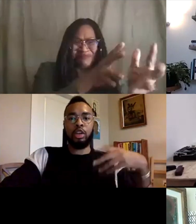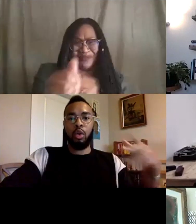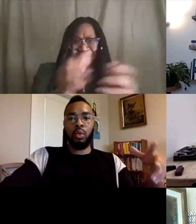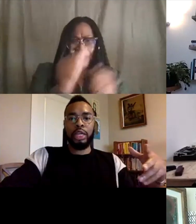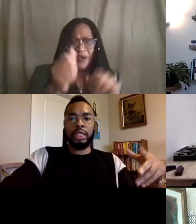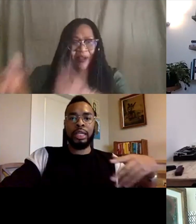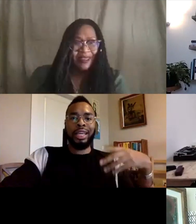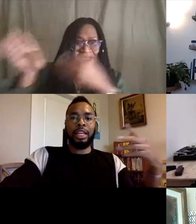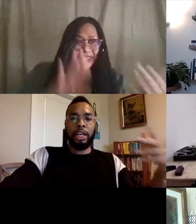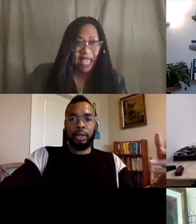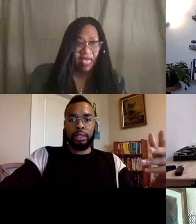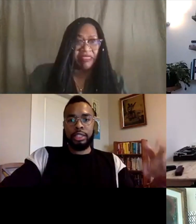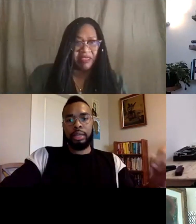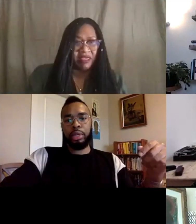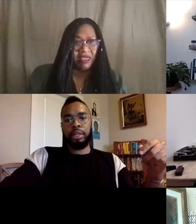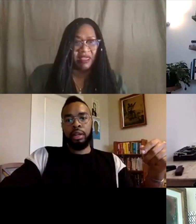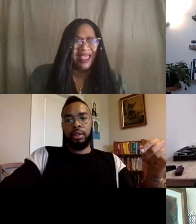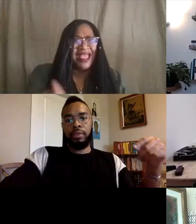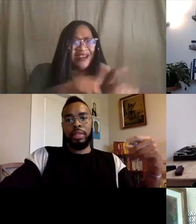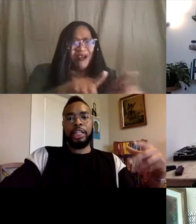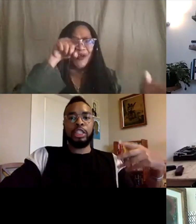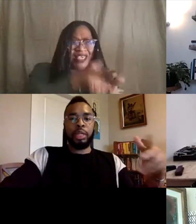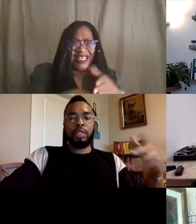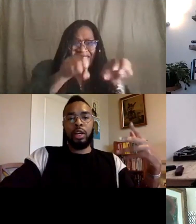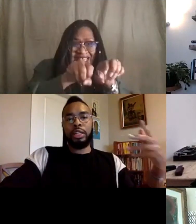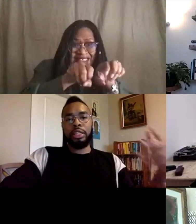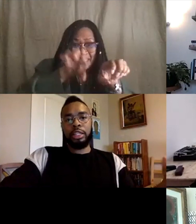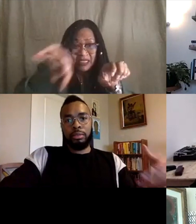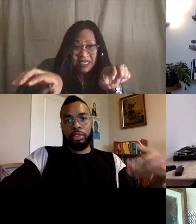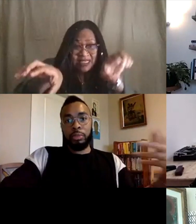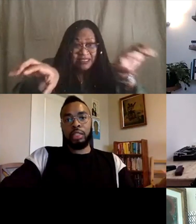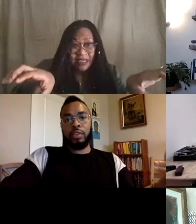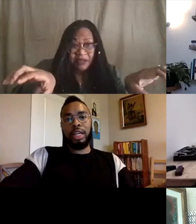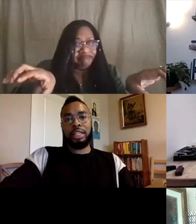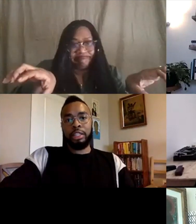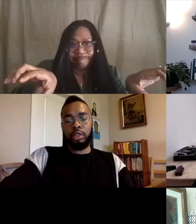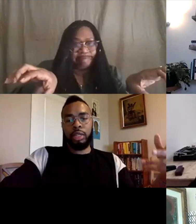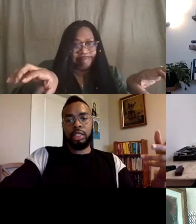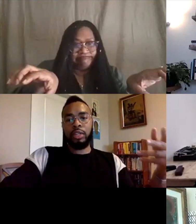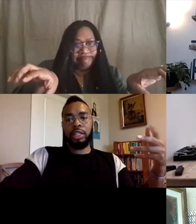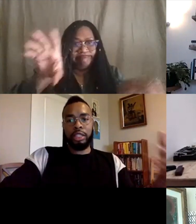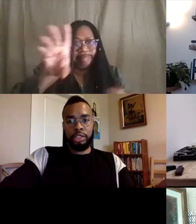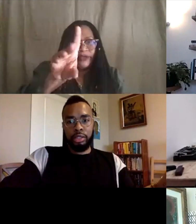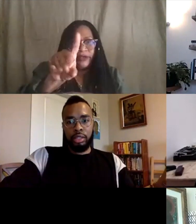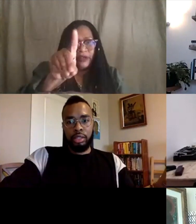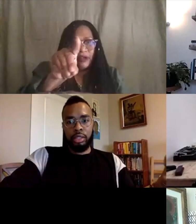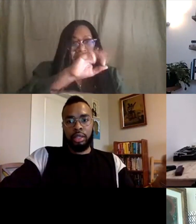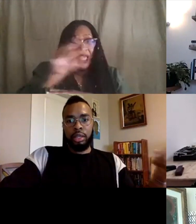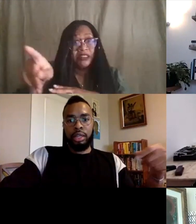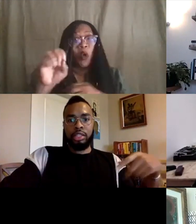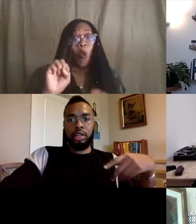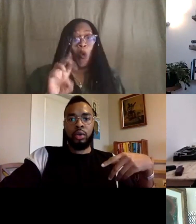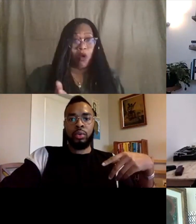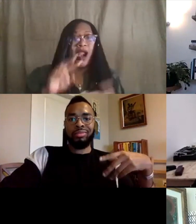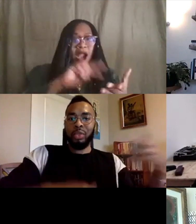is always inherently separate from that just because of our identity, or because of our intention.